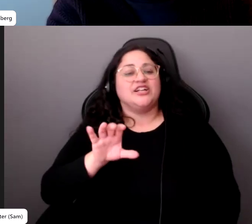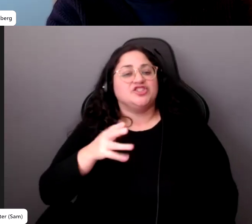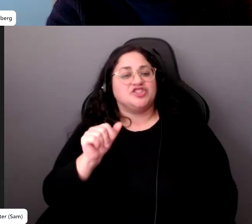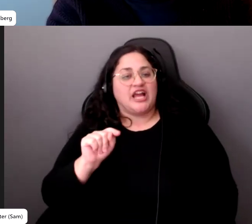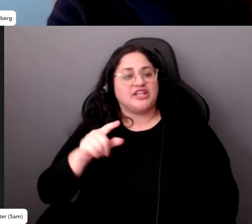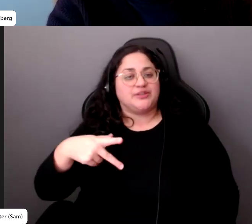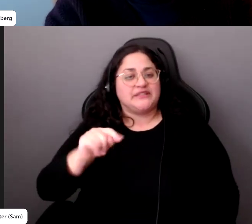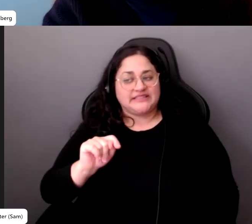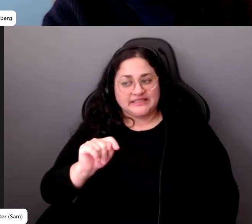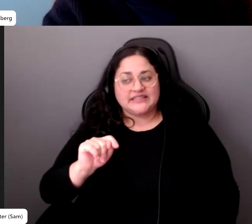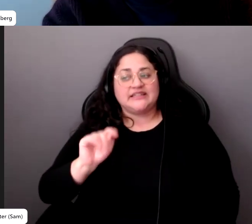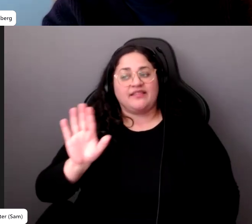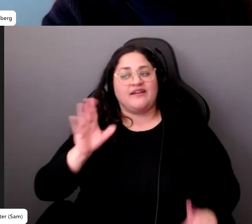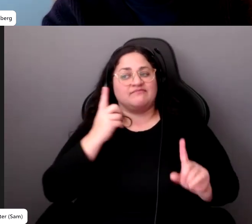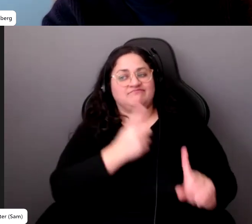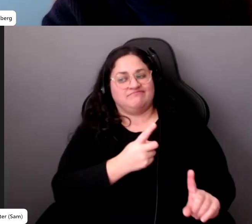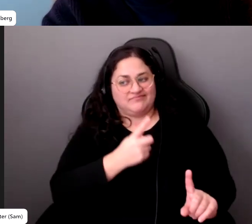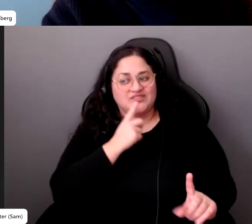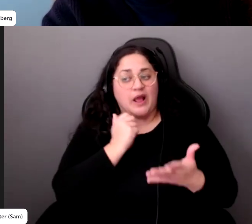So between those two things,